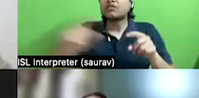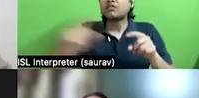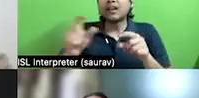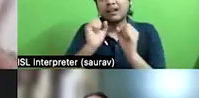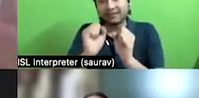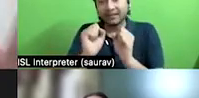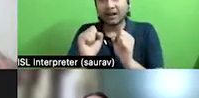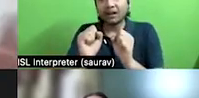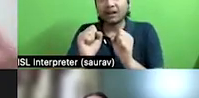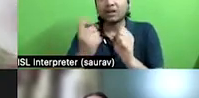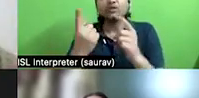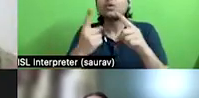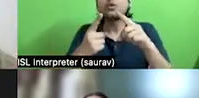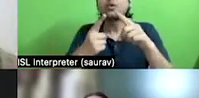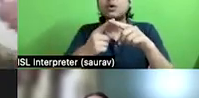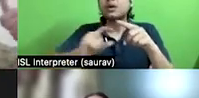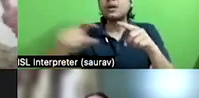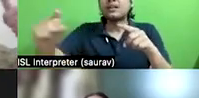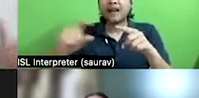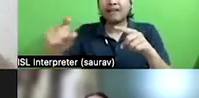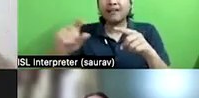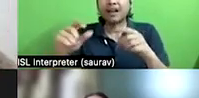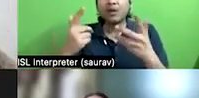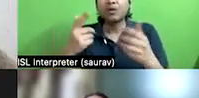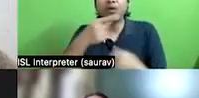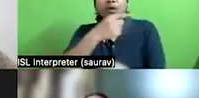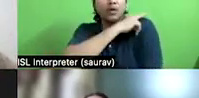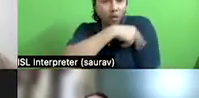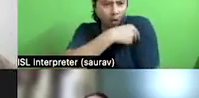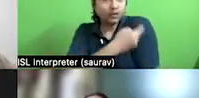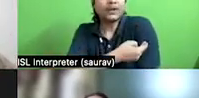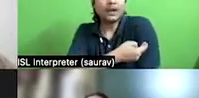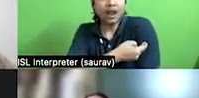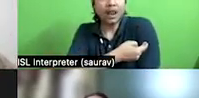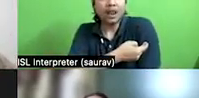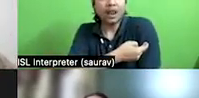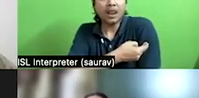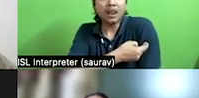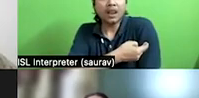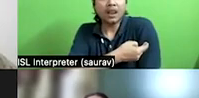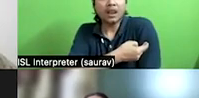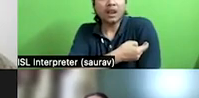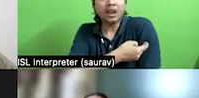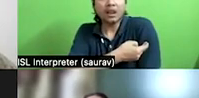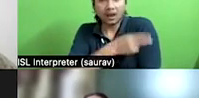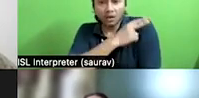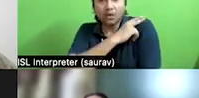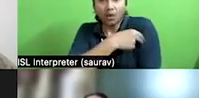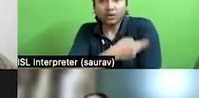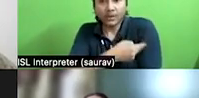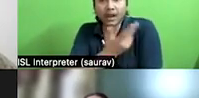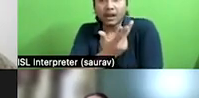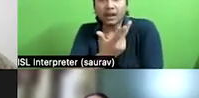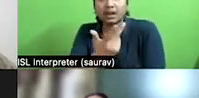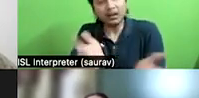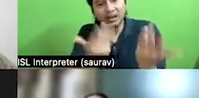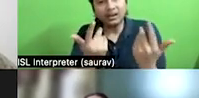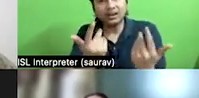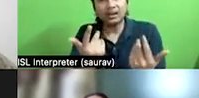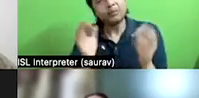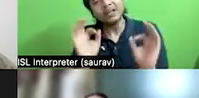now. Kaam khatam, everything fine, yay. Well, but that does not happen, and we know it.